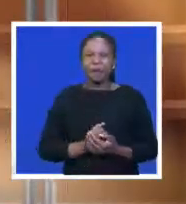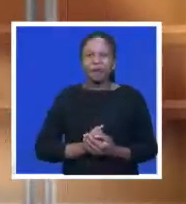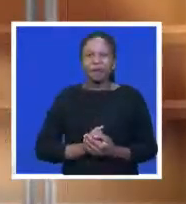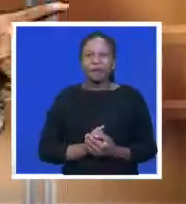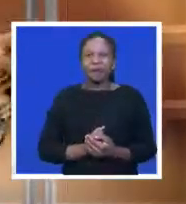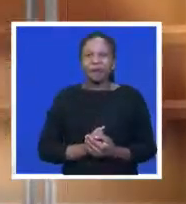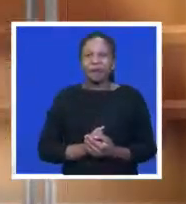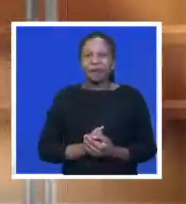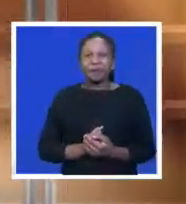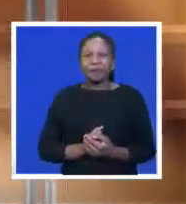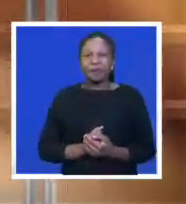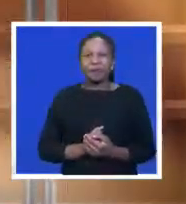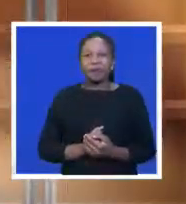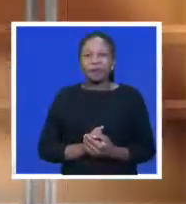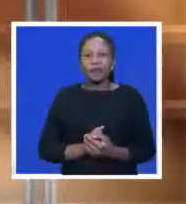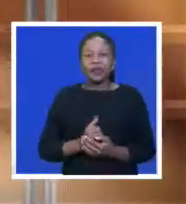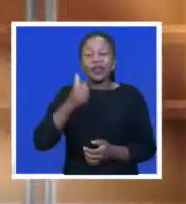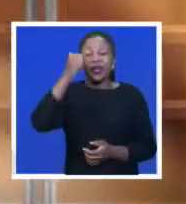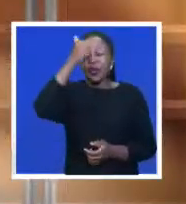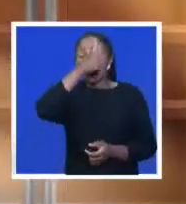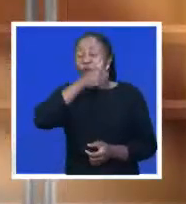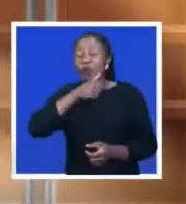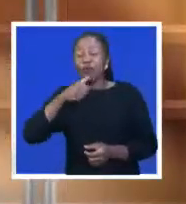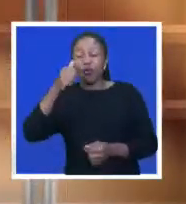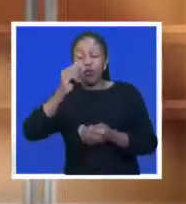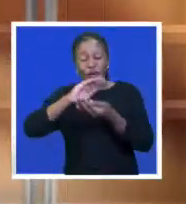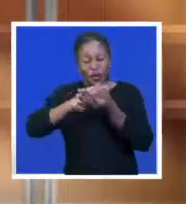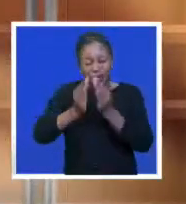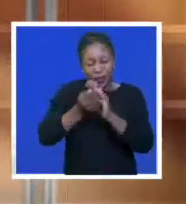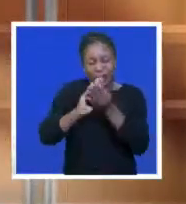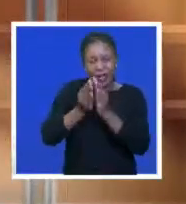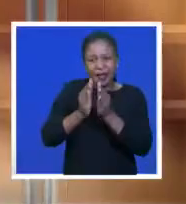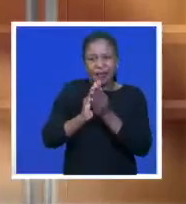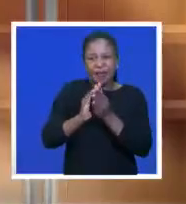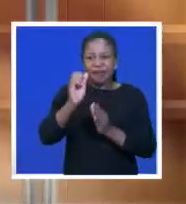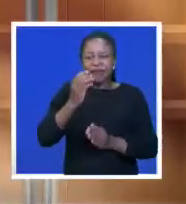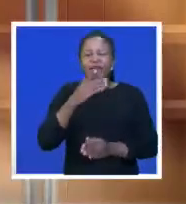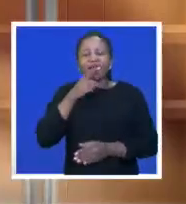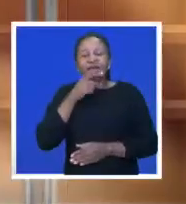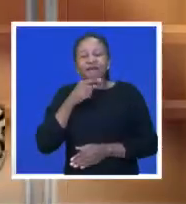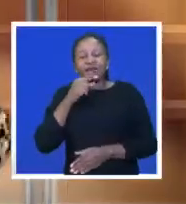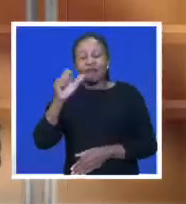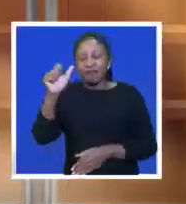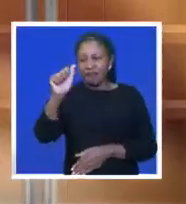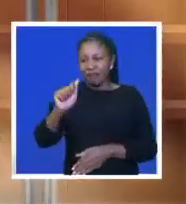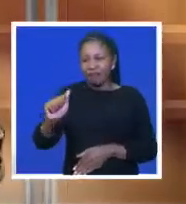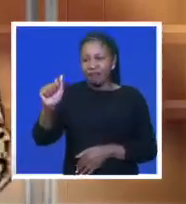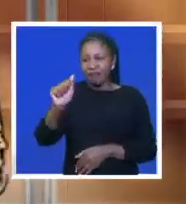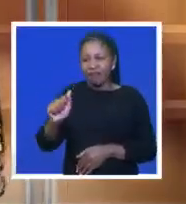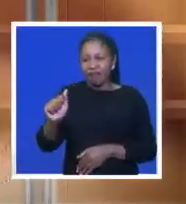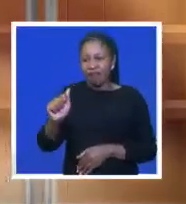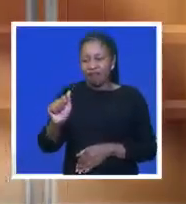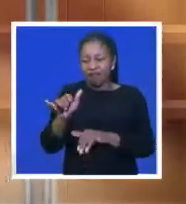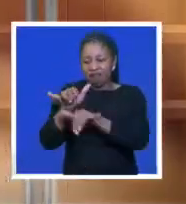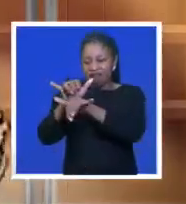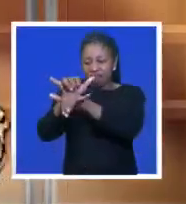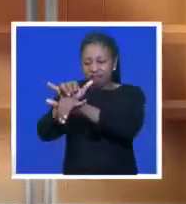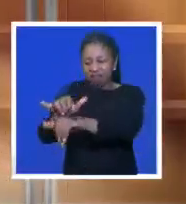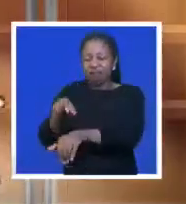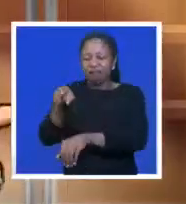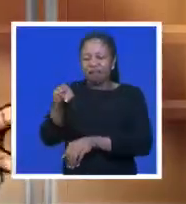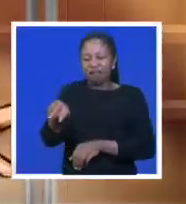Now, God had created Adam and He placed him in the garden to look after the garden.